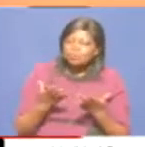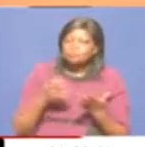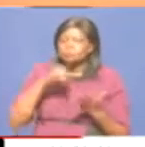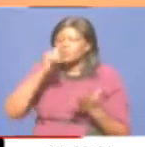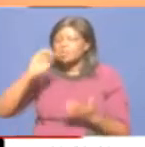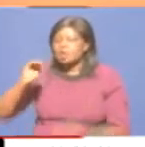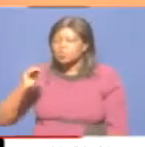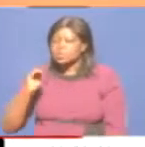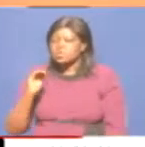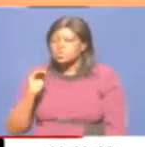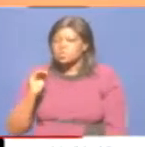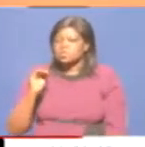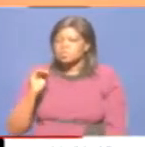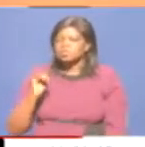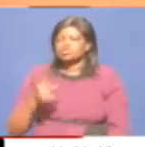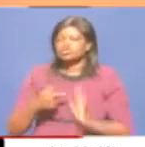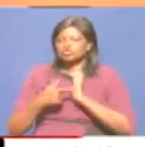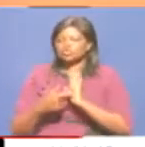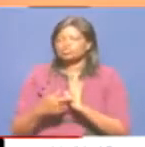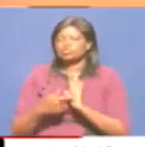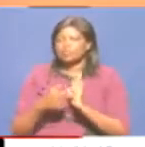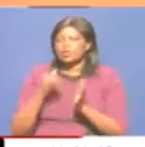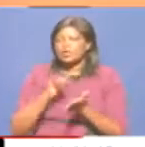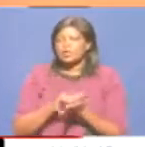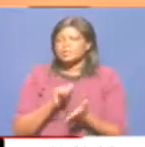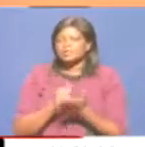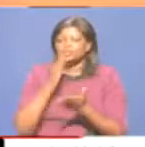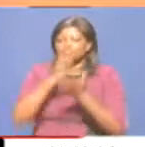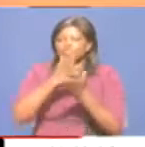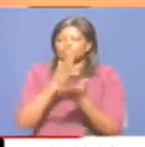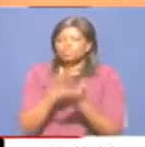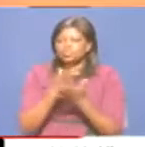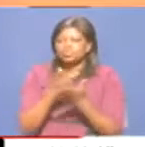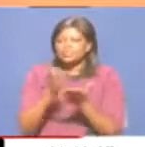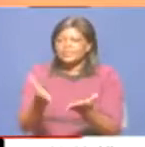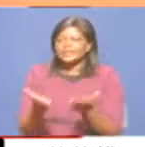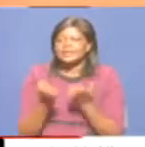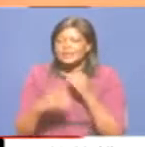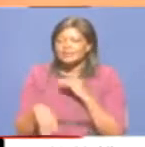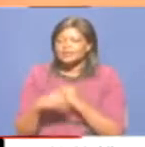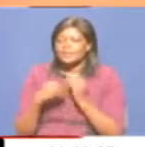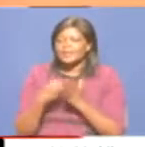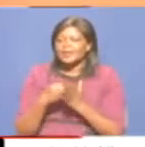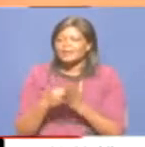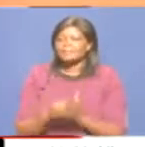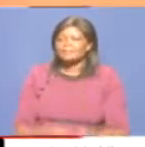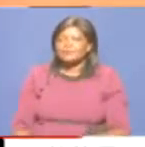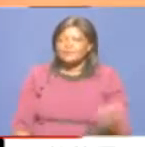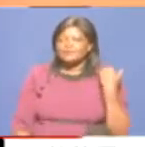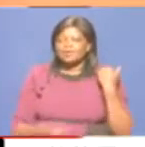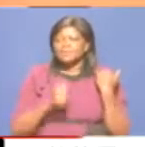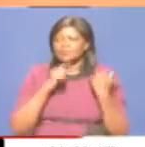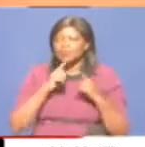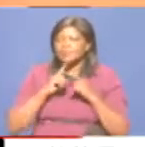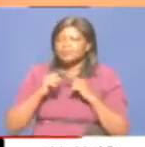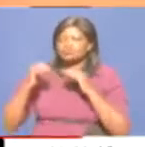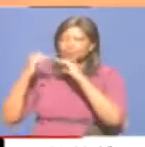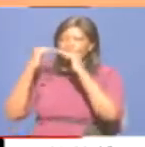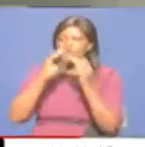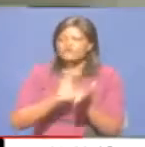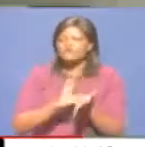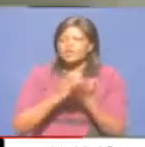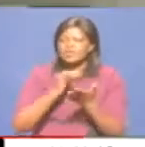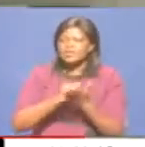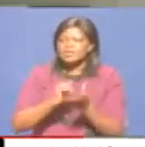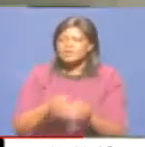also demonstrate that for sure, they deserve additional. Mheshimiwa Nabulindo talked about equalization fund that is given